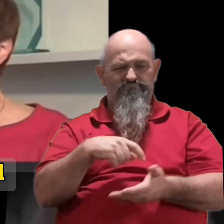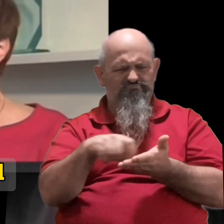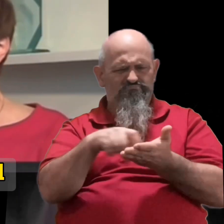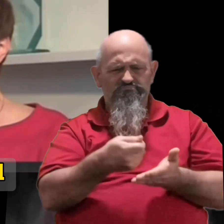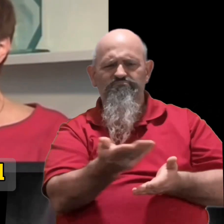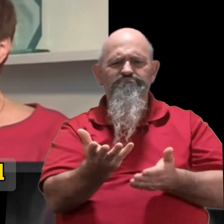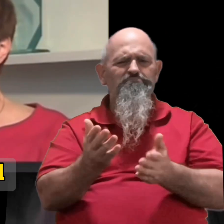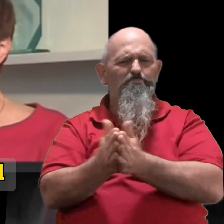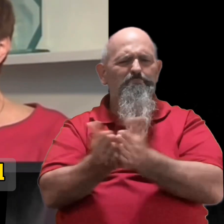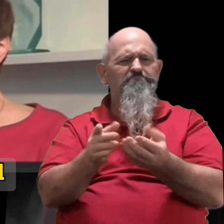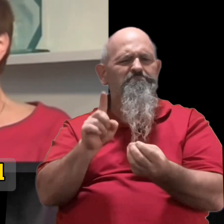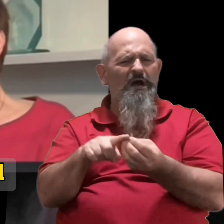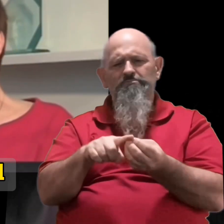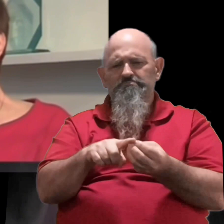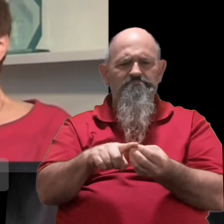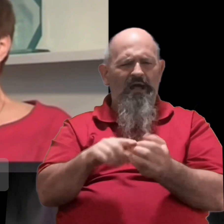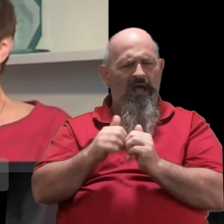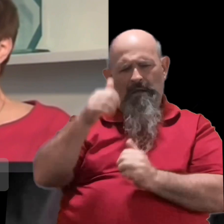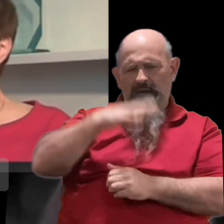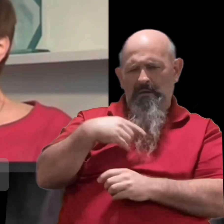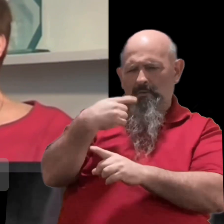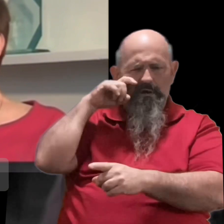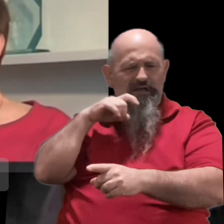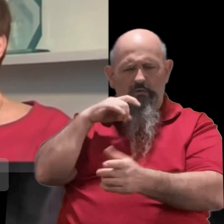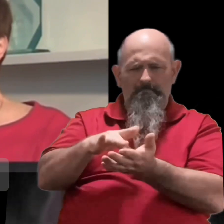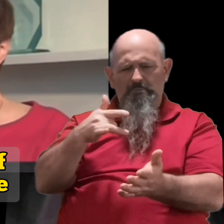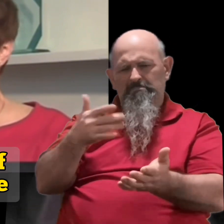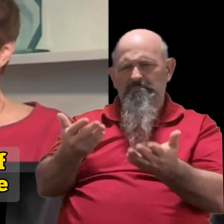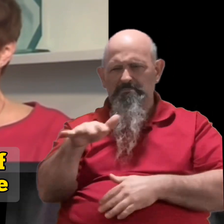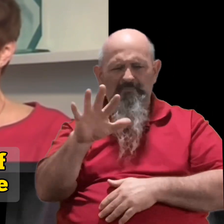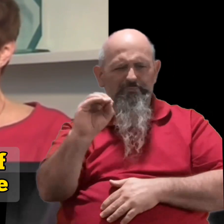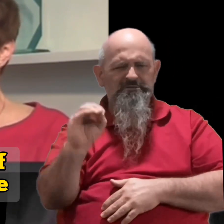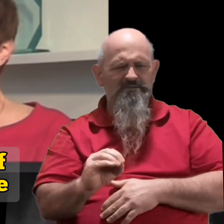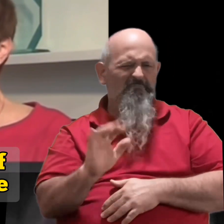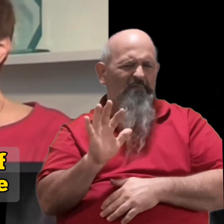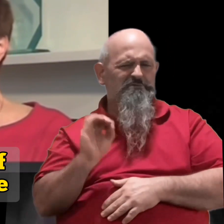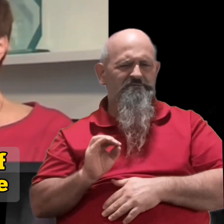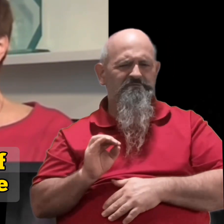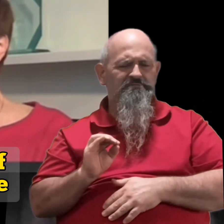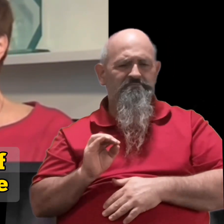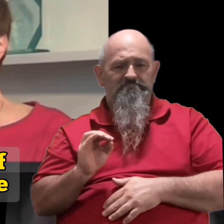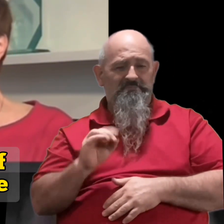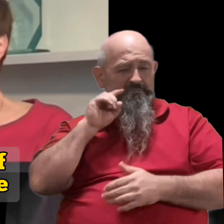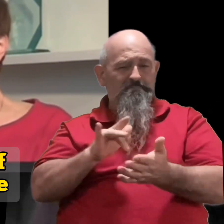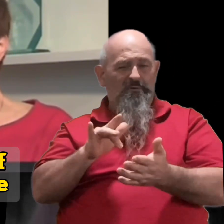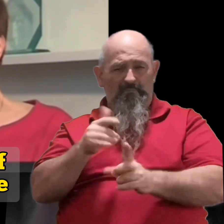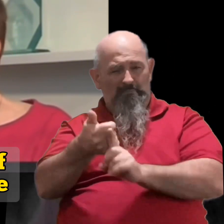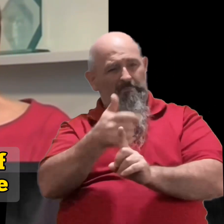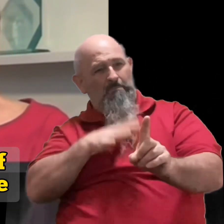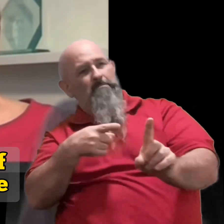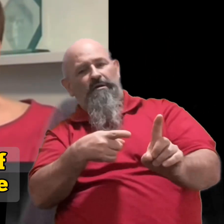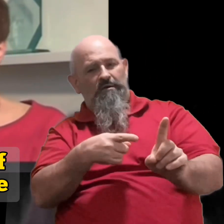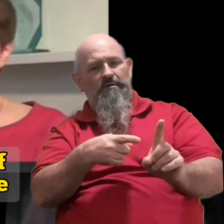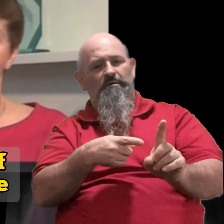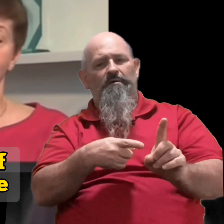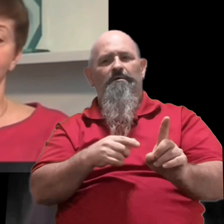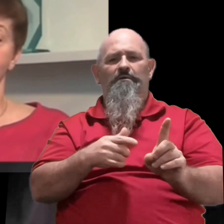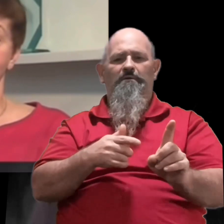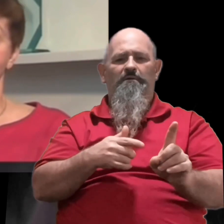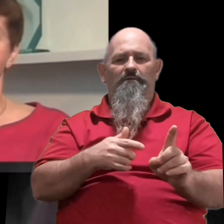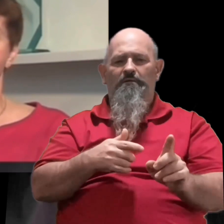I'd written several books about how it was men who sexually abused, and maybe only 5% of abusers ever would be